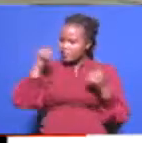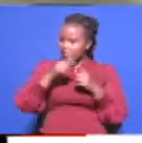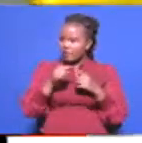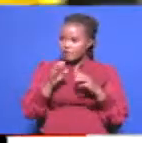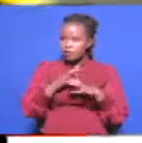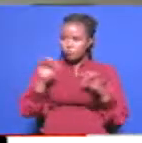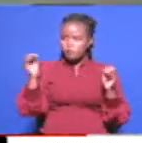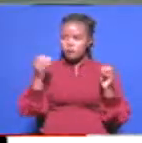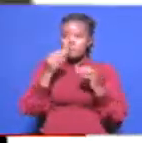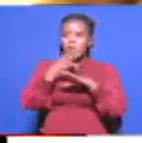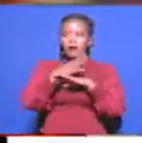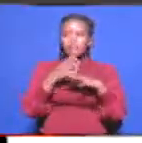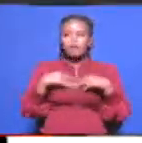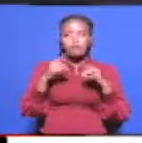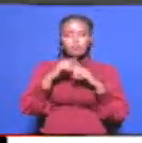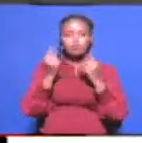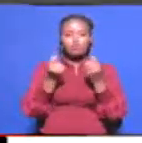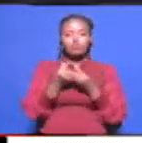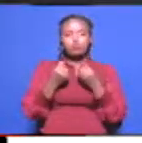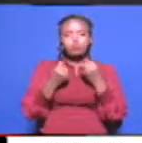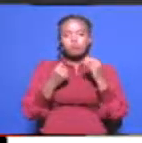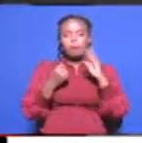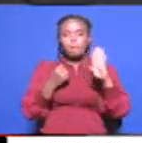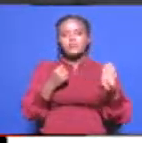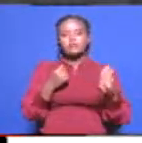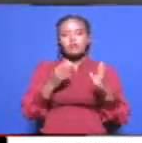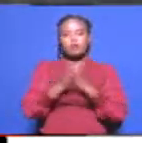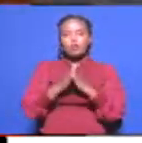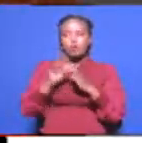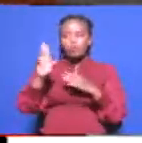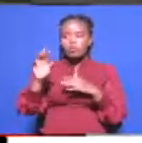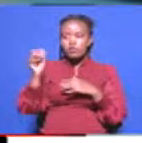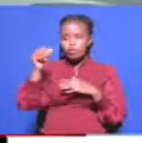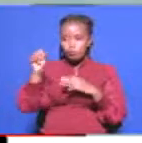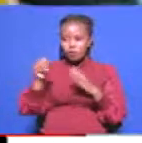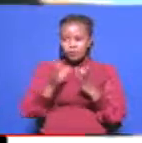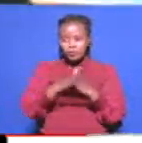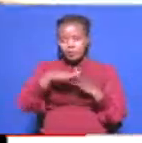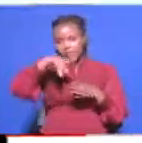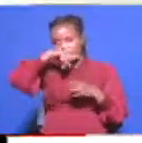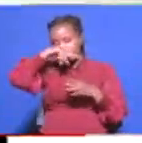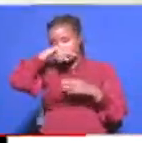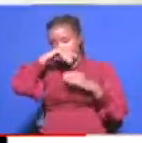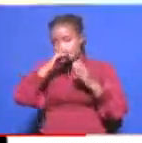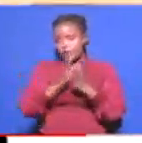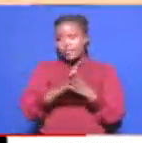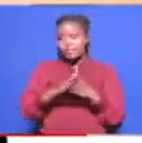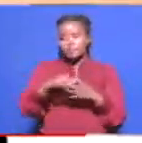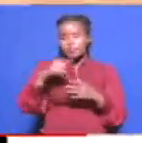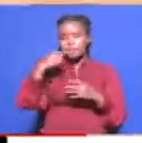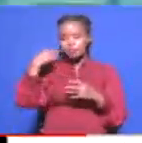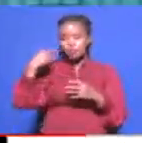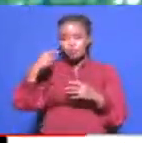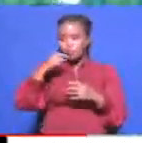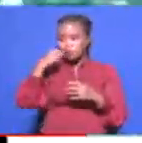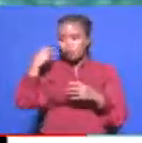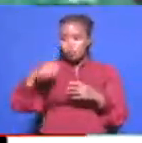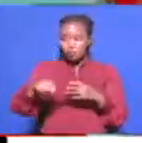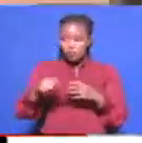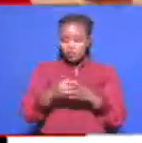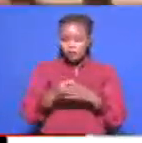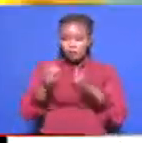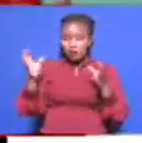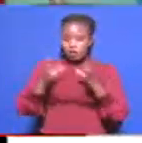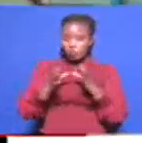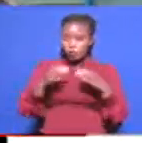in Group B alongside the United States, Turkey, Lithuania and Ukraine. Group A comprises of hosts Brazil,